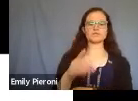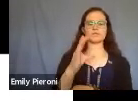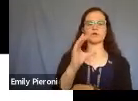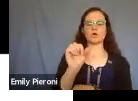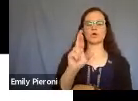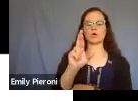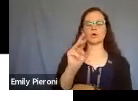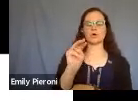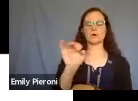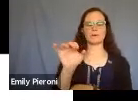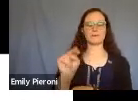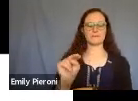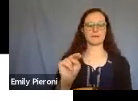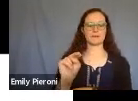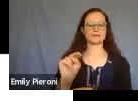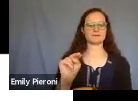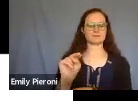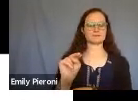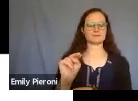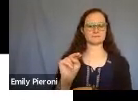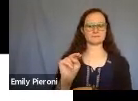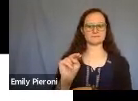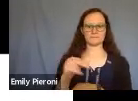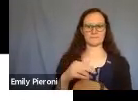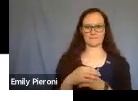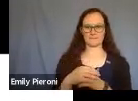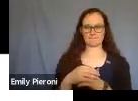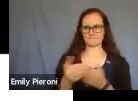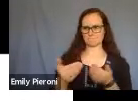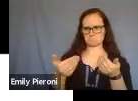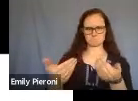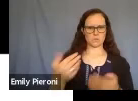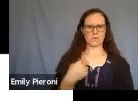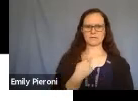Rodriguez. I'm going to allow you to talk here to ask your